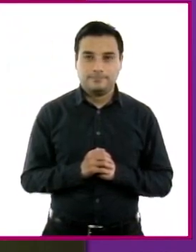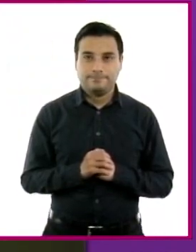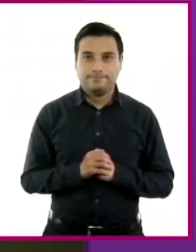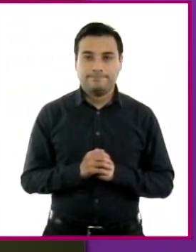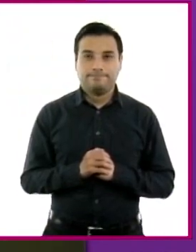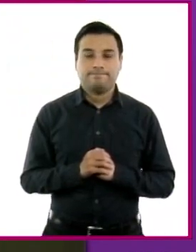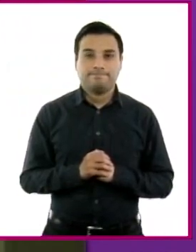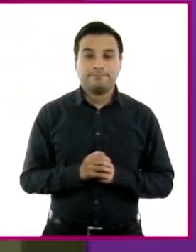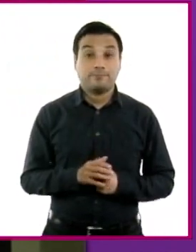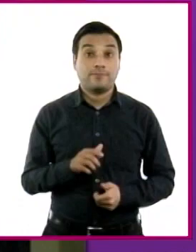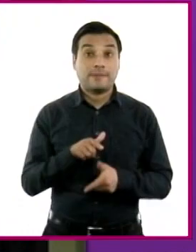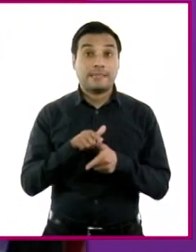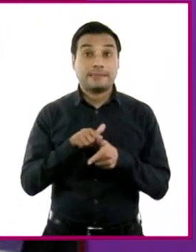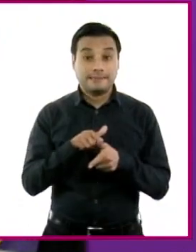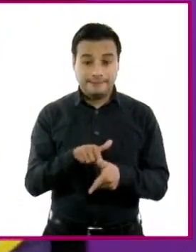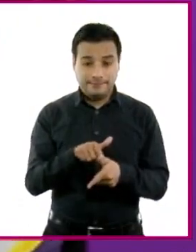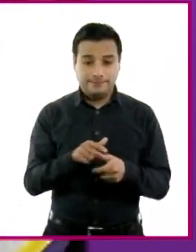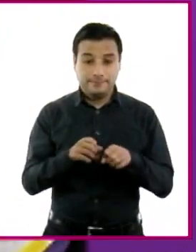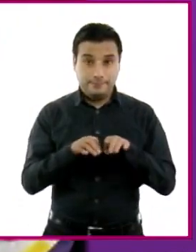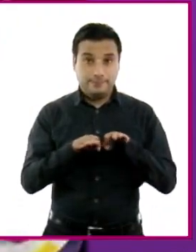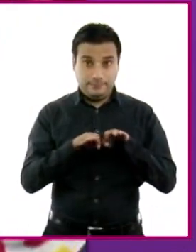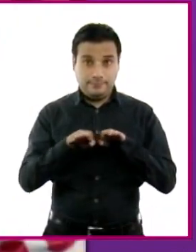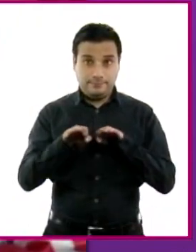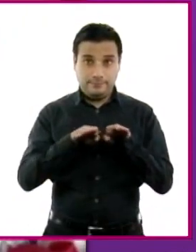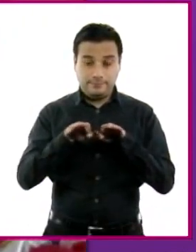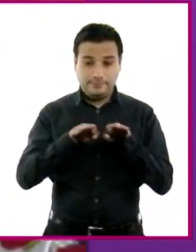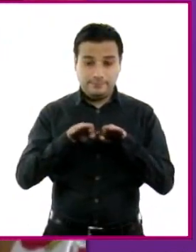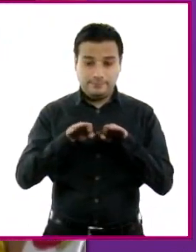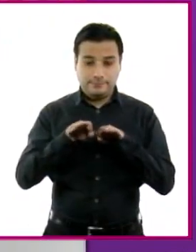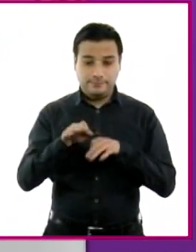Let's get back to work.